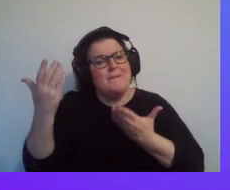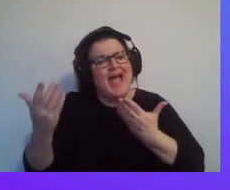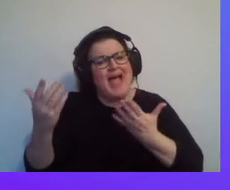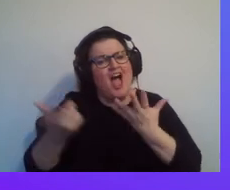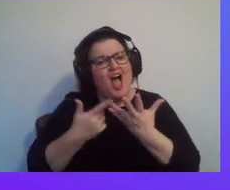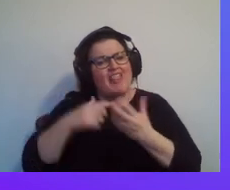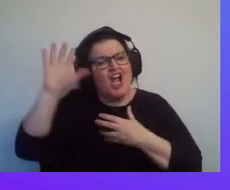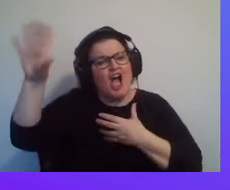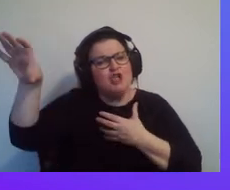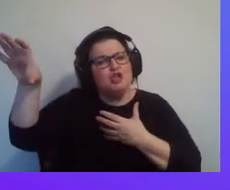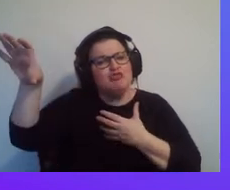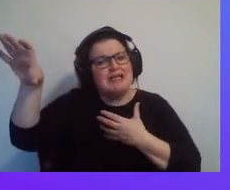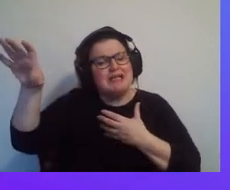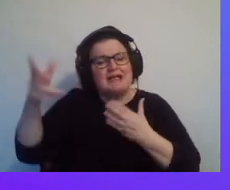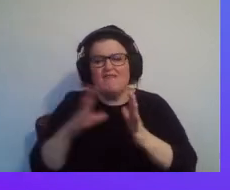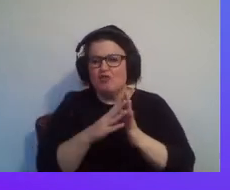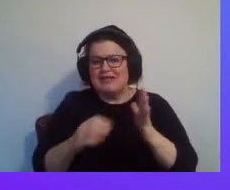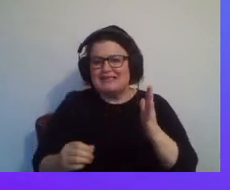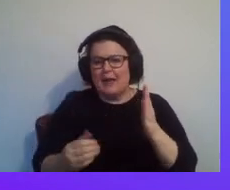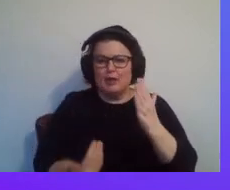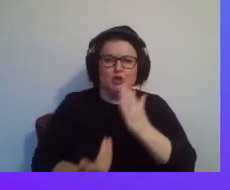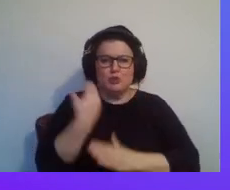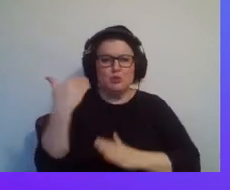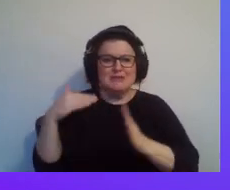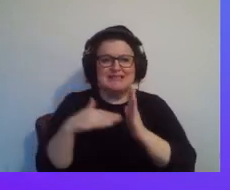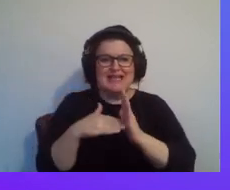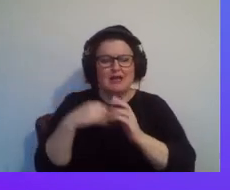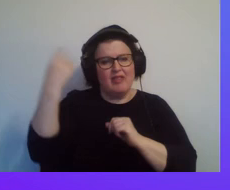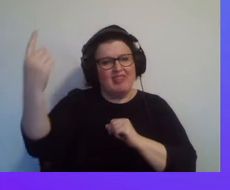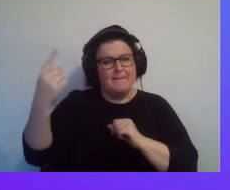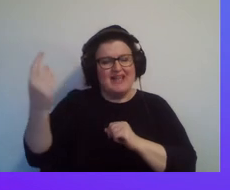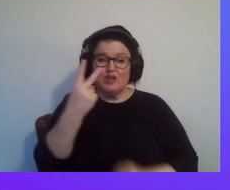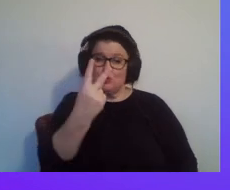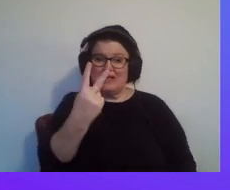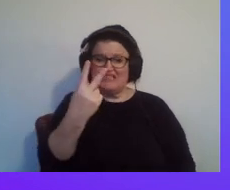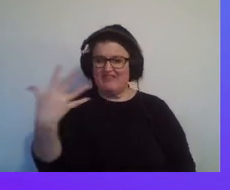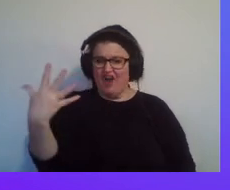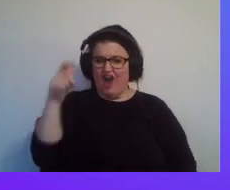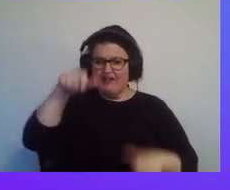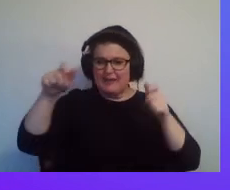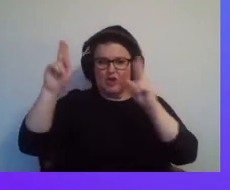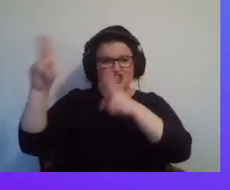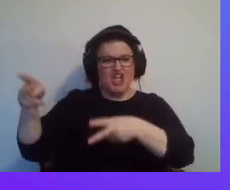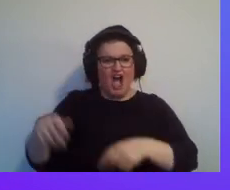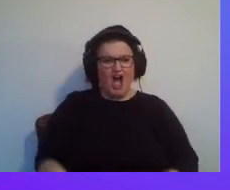you were living in New Zealand and 25 people had died, as opposed to Britain, where over 100,000 died, you would think about